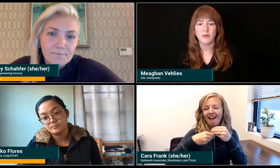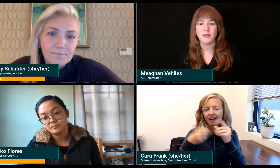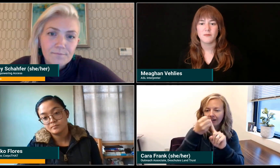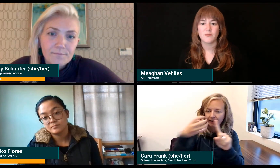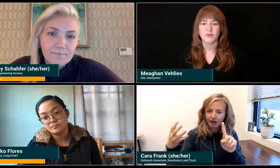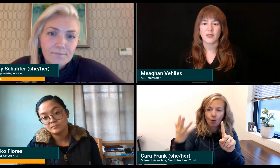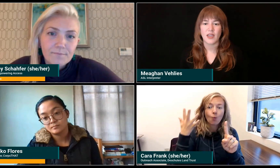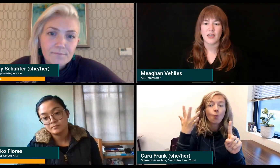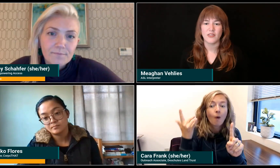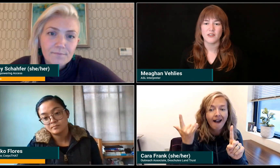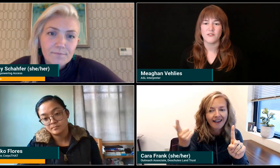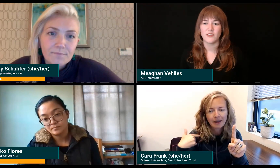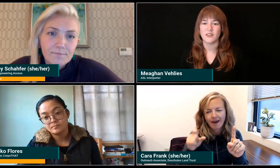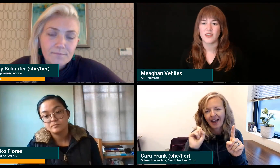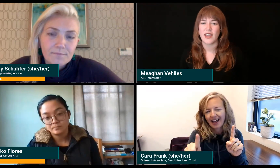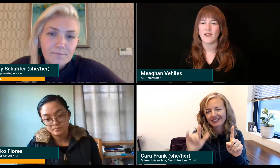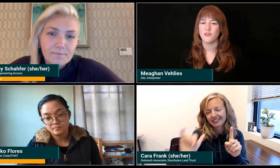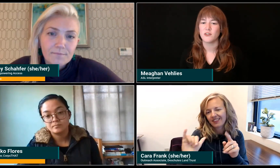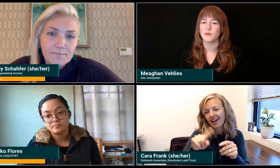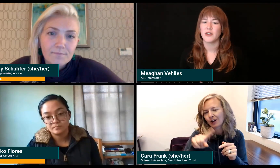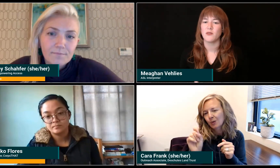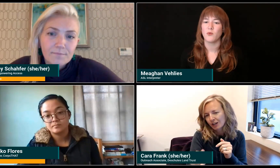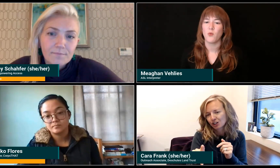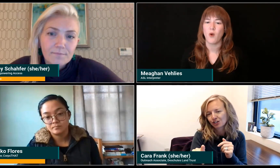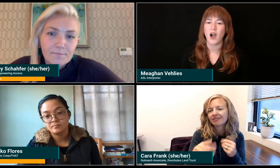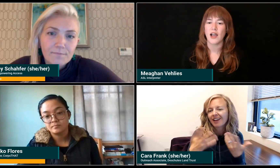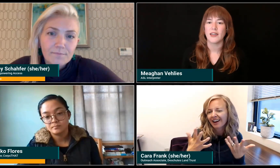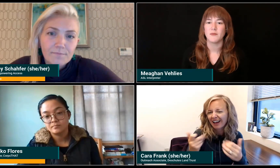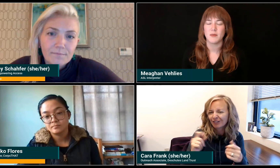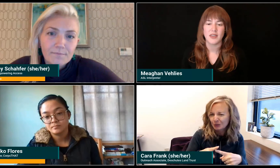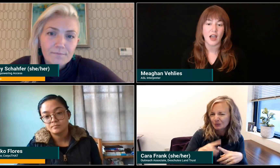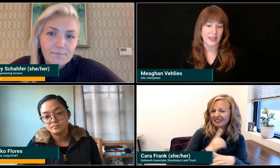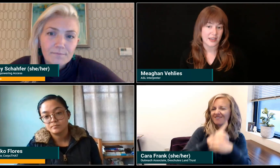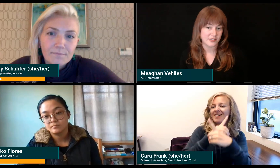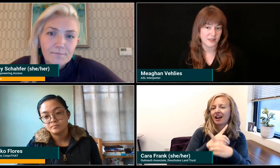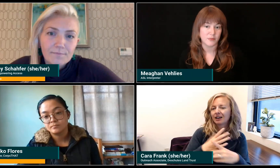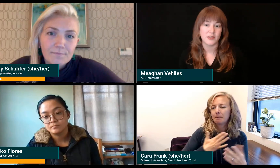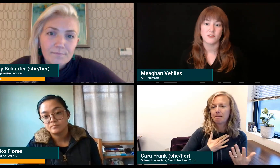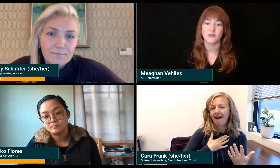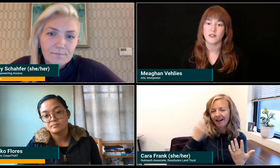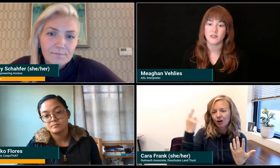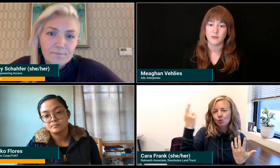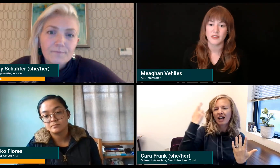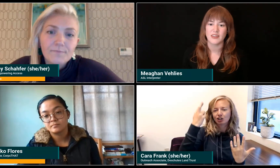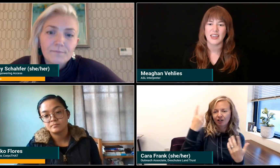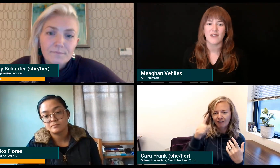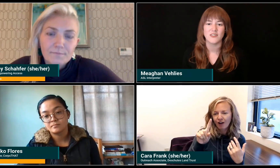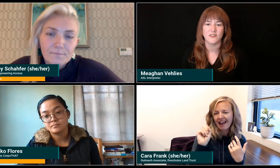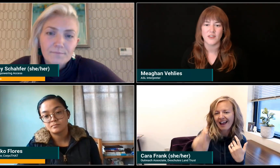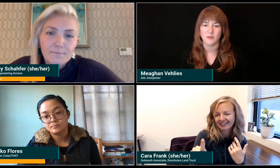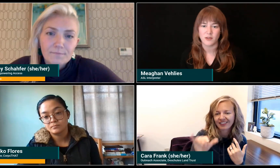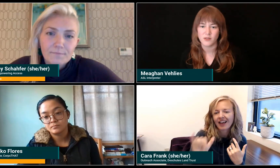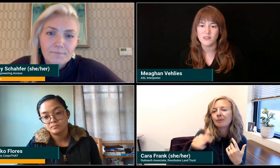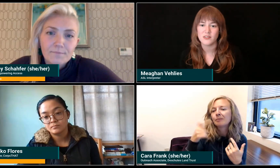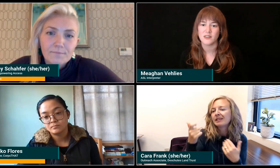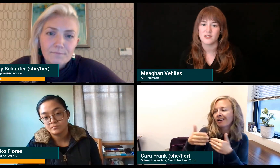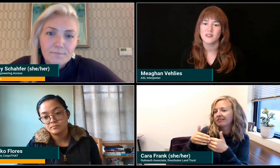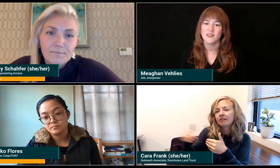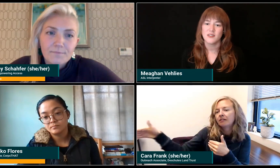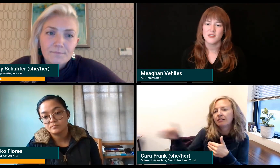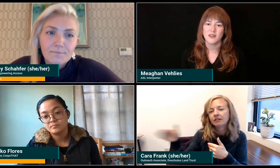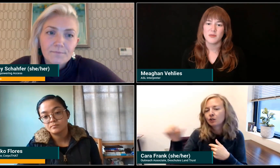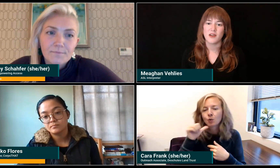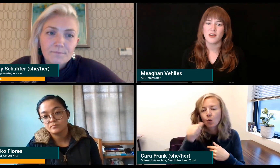a comment and then feeling like I have to explain why maybe I asked something or said something, and I have to defend my